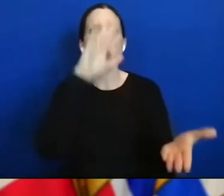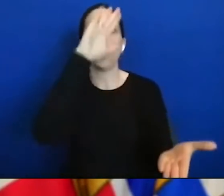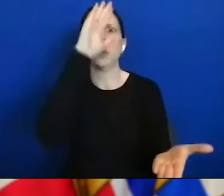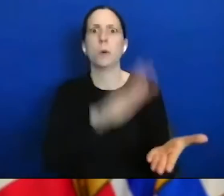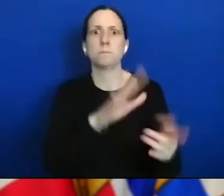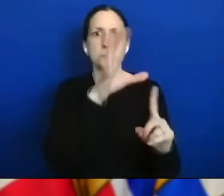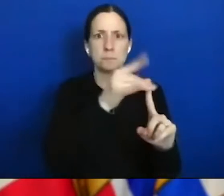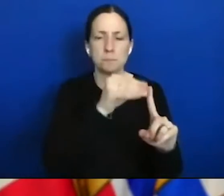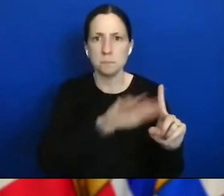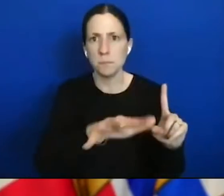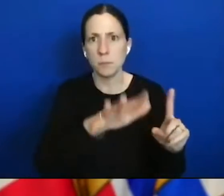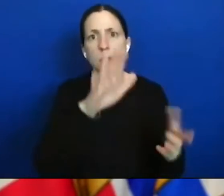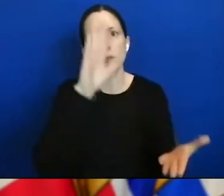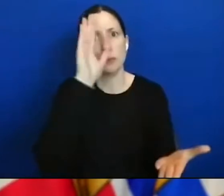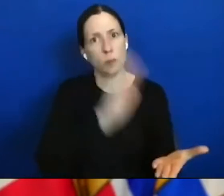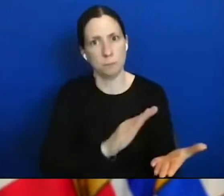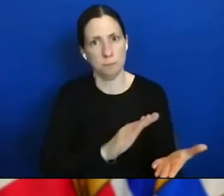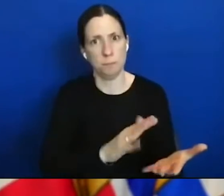this